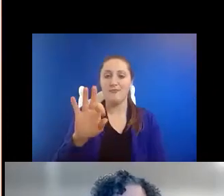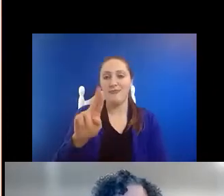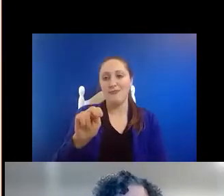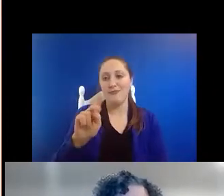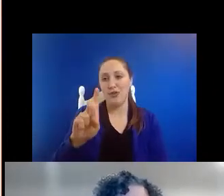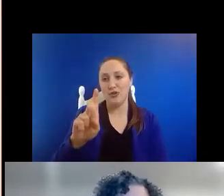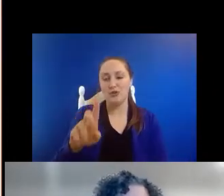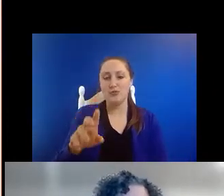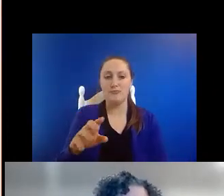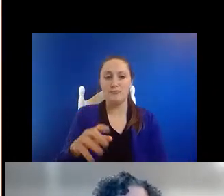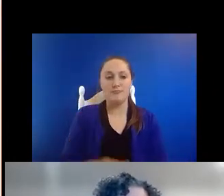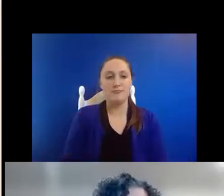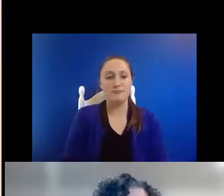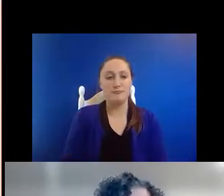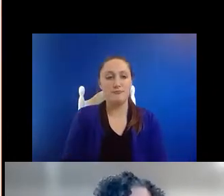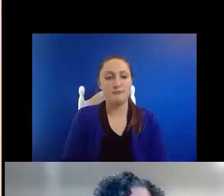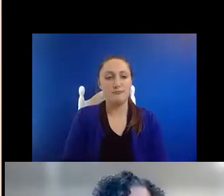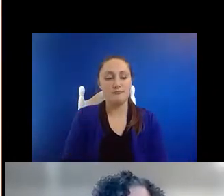So